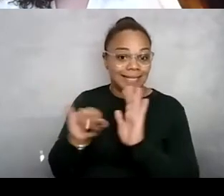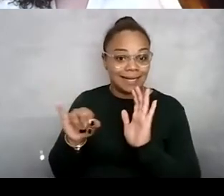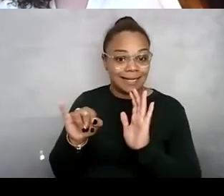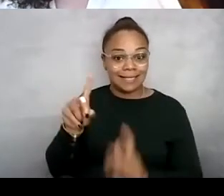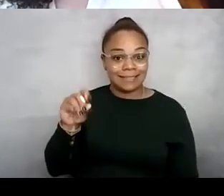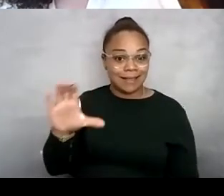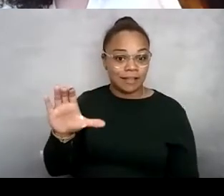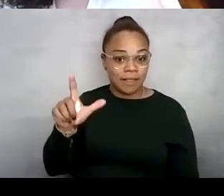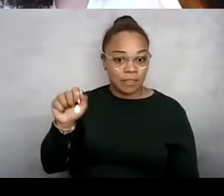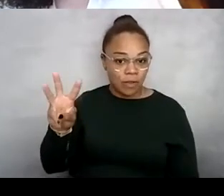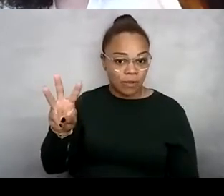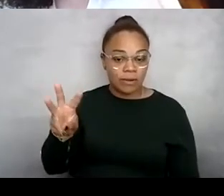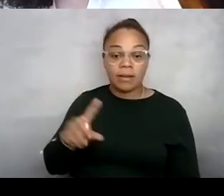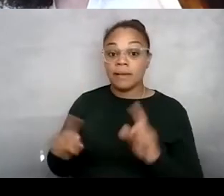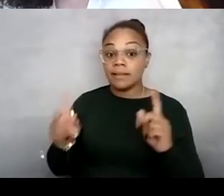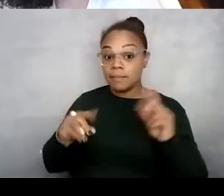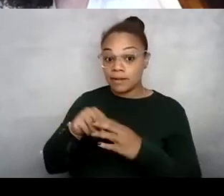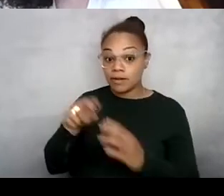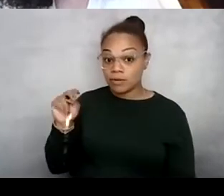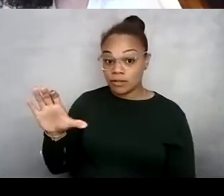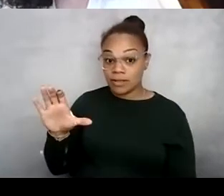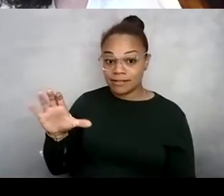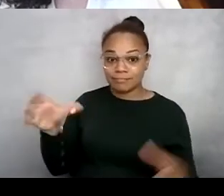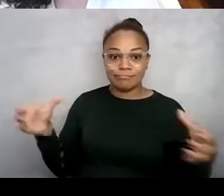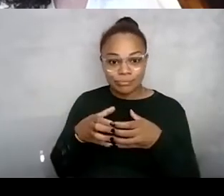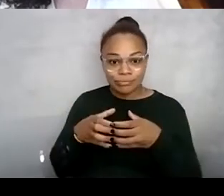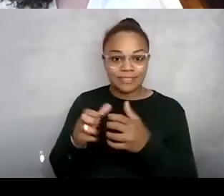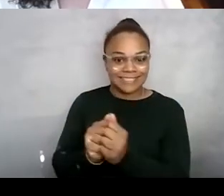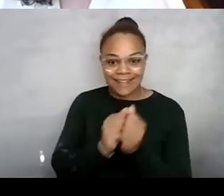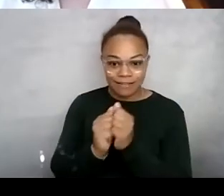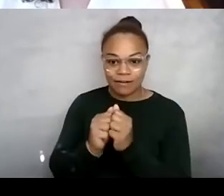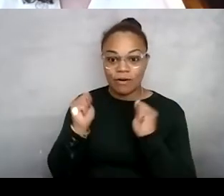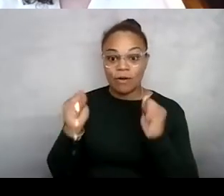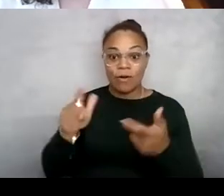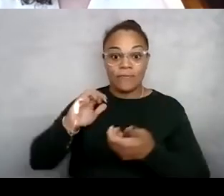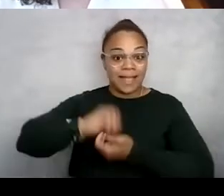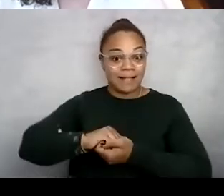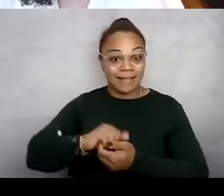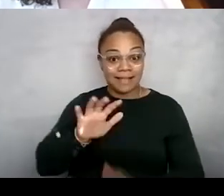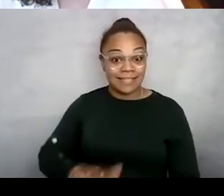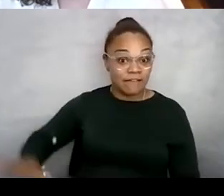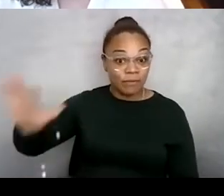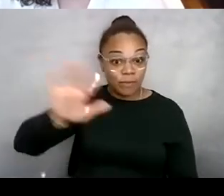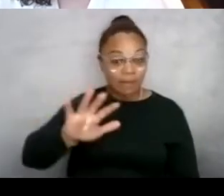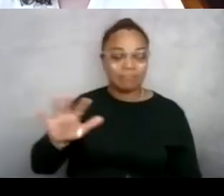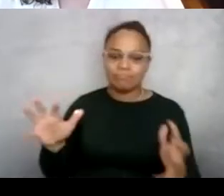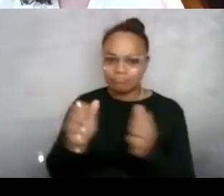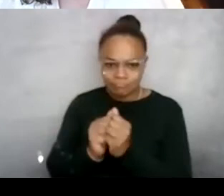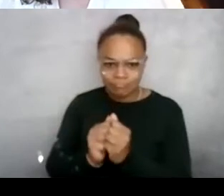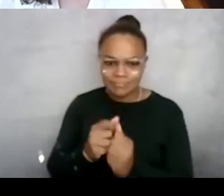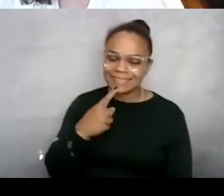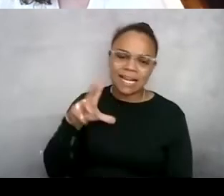But the people of North Carolina came together. All the allies everywhere came together and said no. And as of, I think